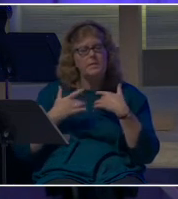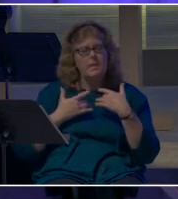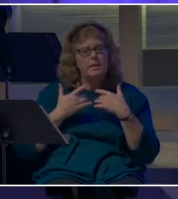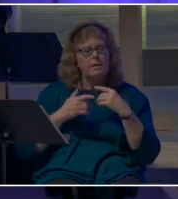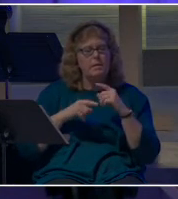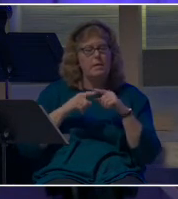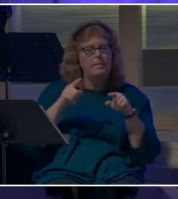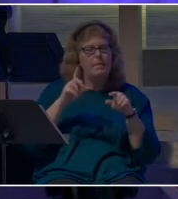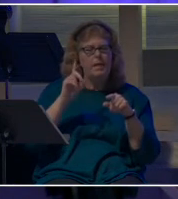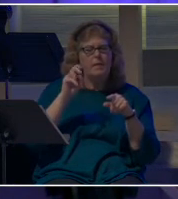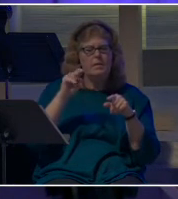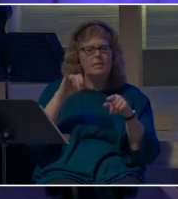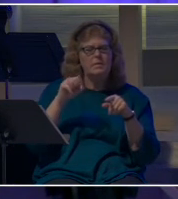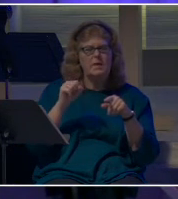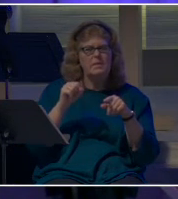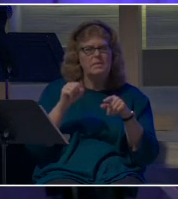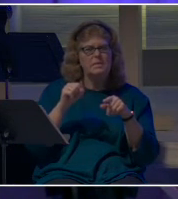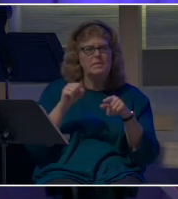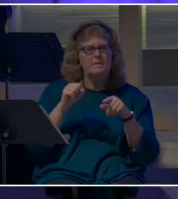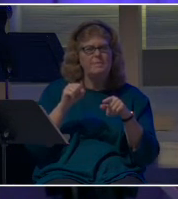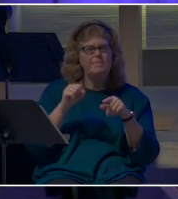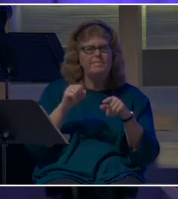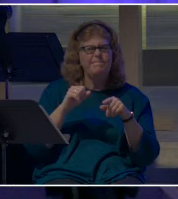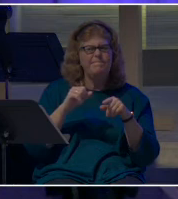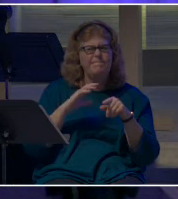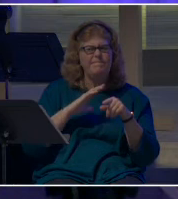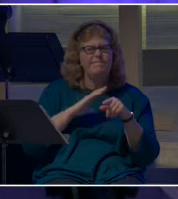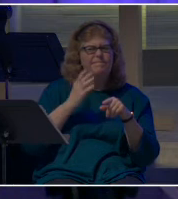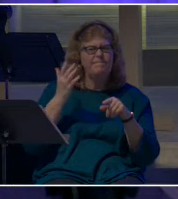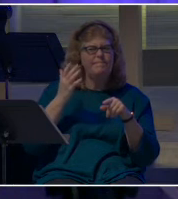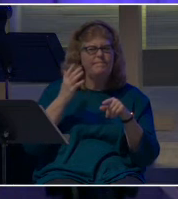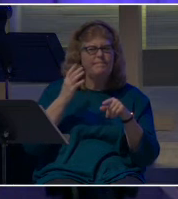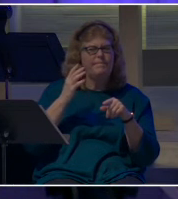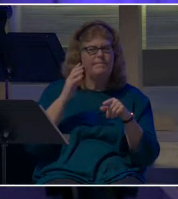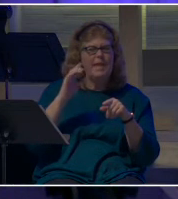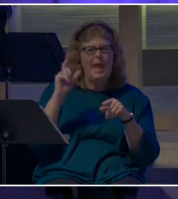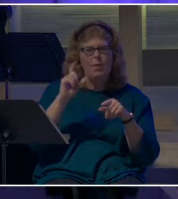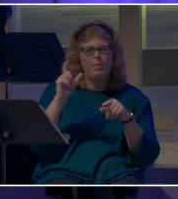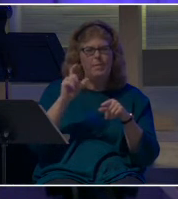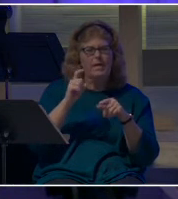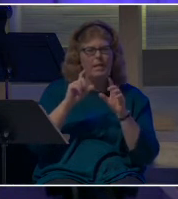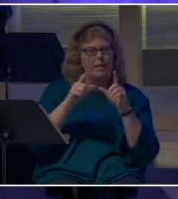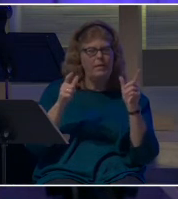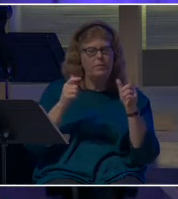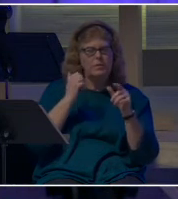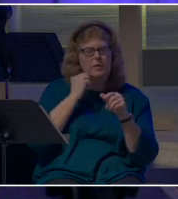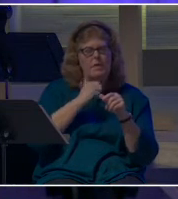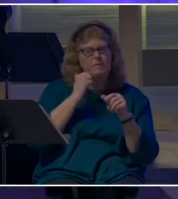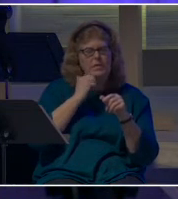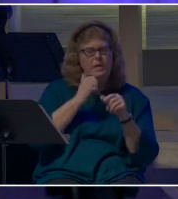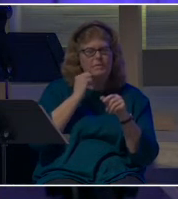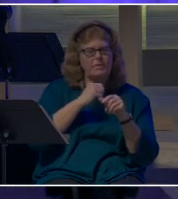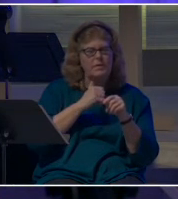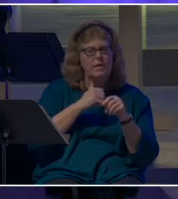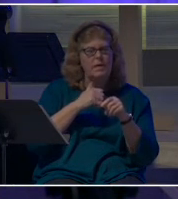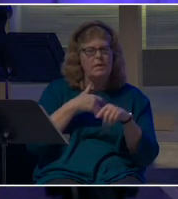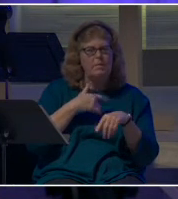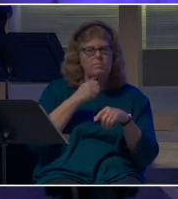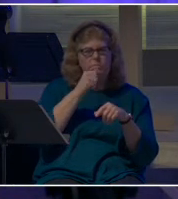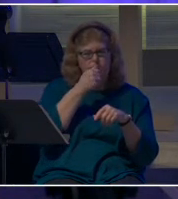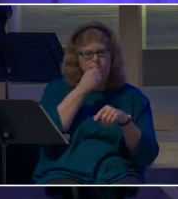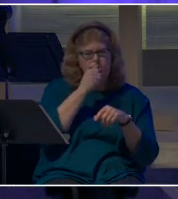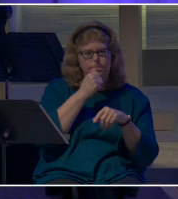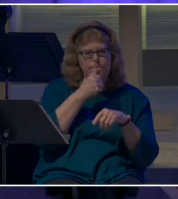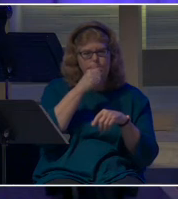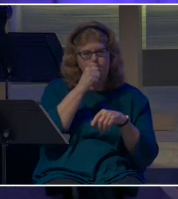However, Dennis was abysmal at Arabic, and so every day was a bit torturous and